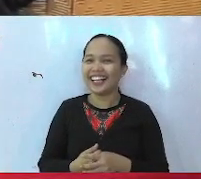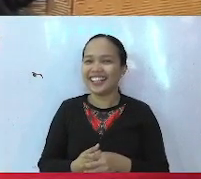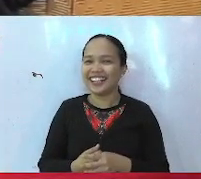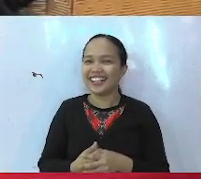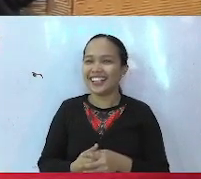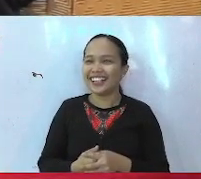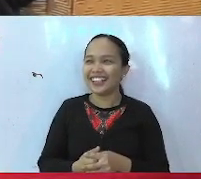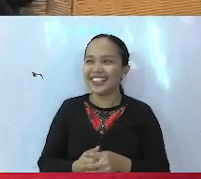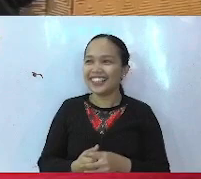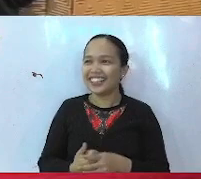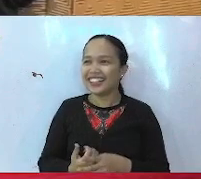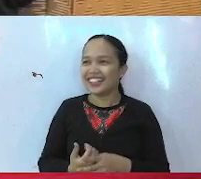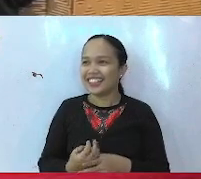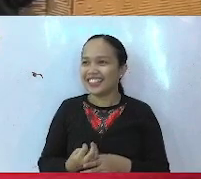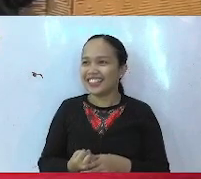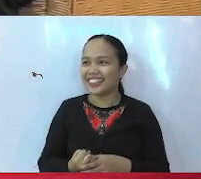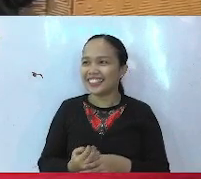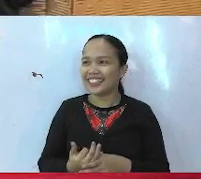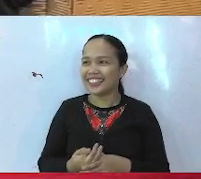Yeah.